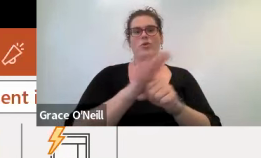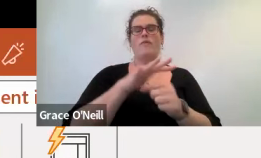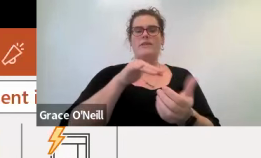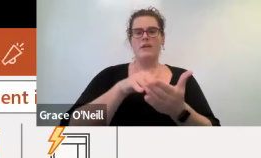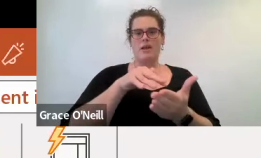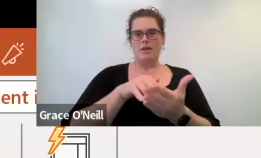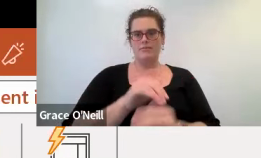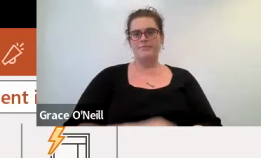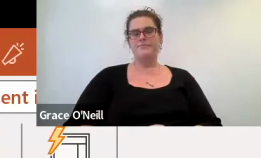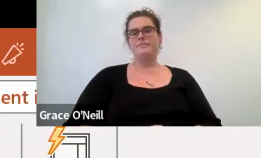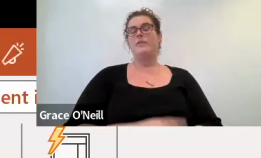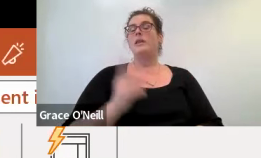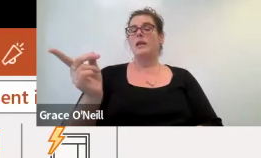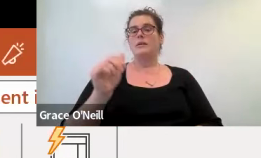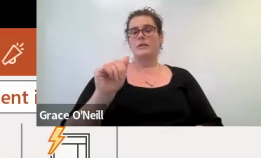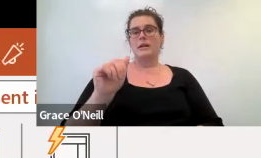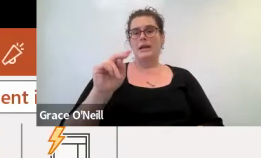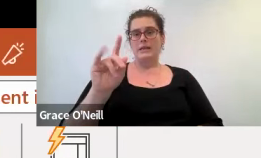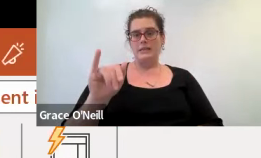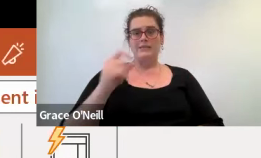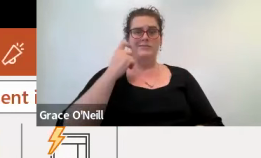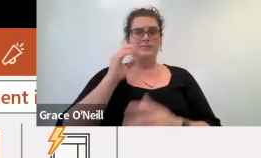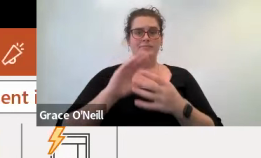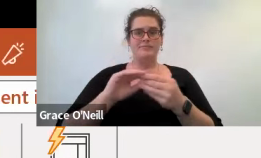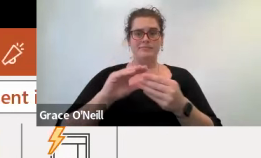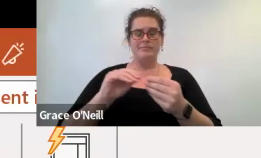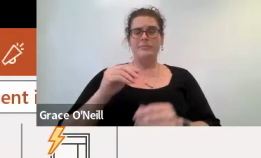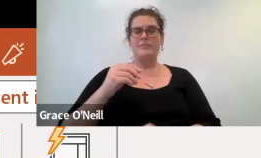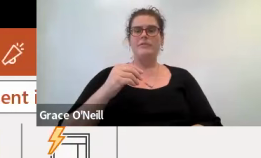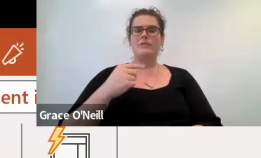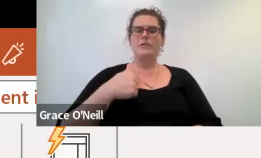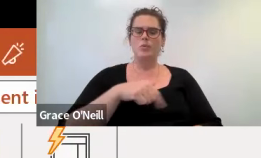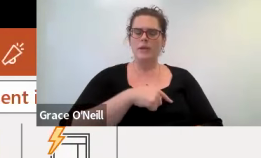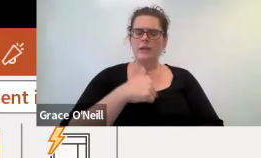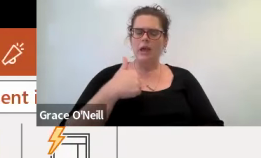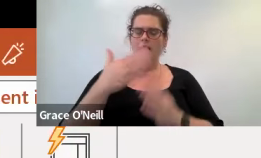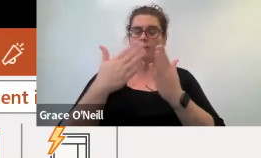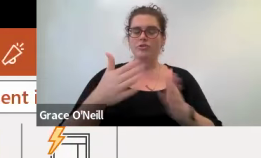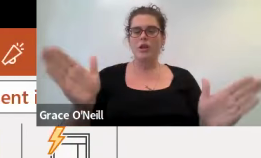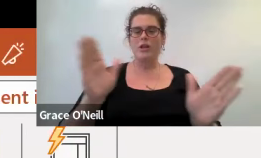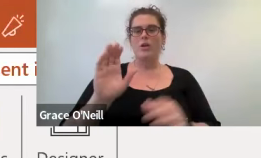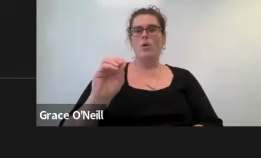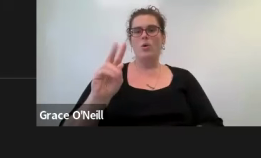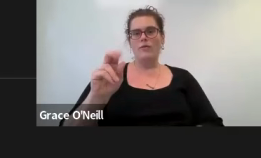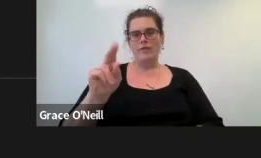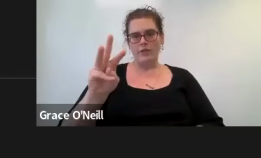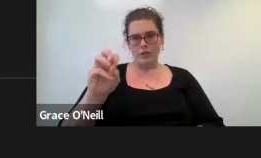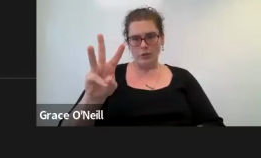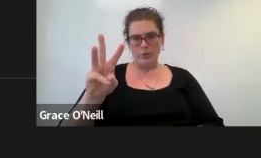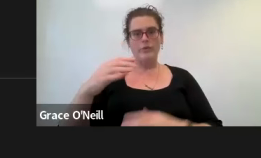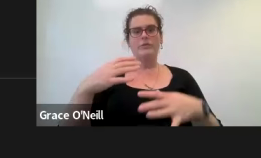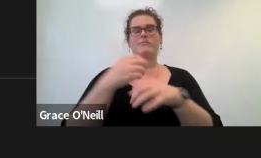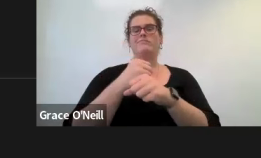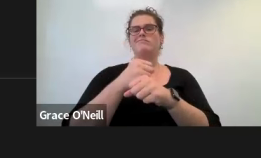director restated, we did a general overview of the study on the 28th of July in